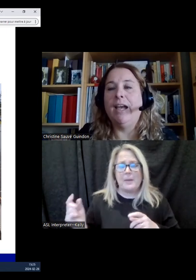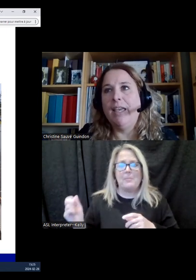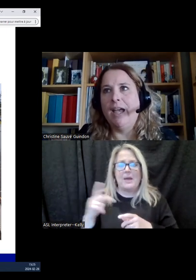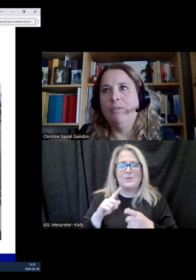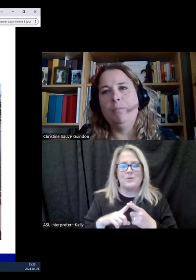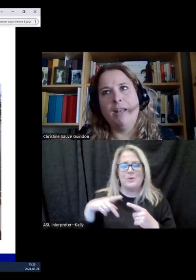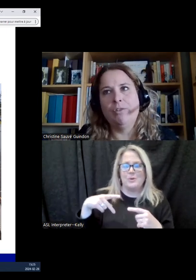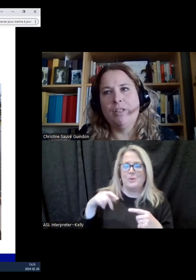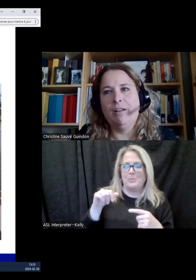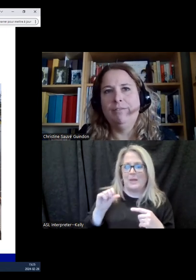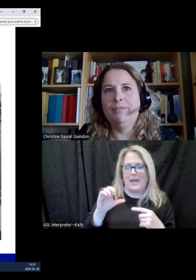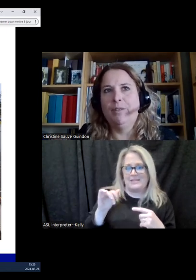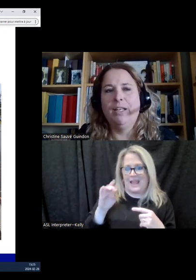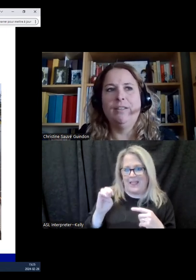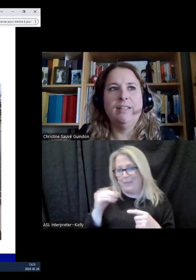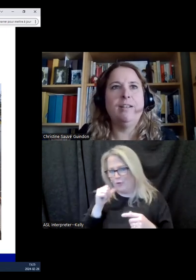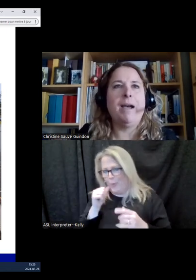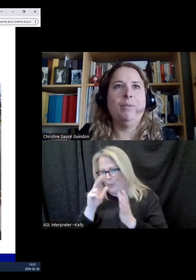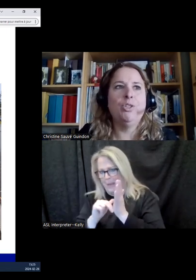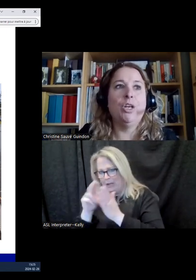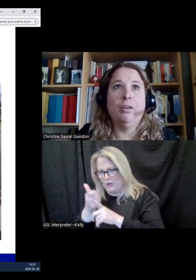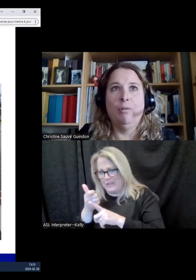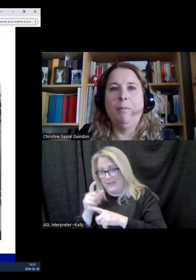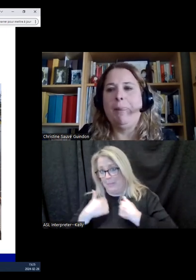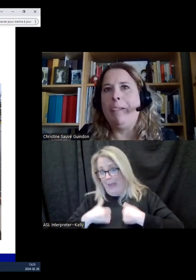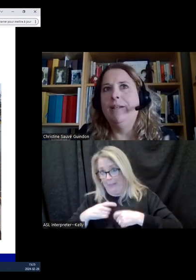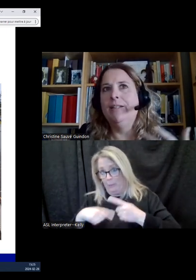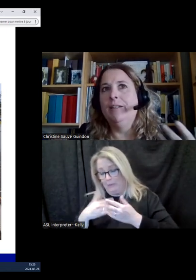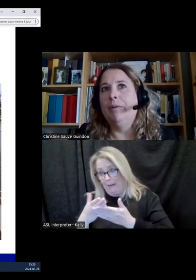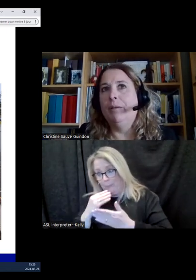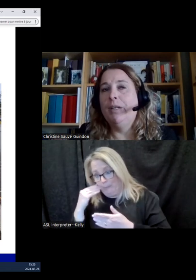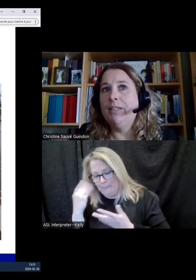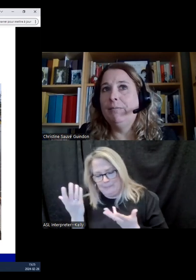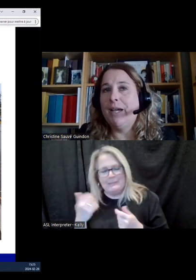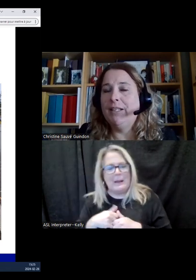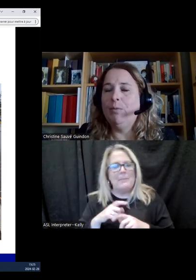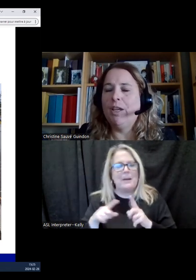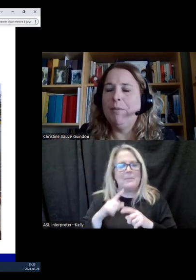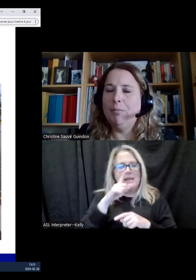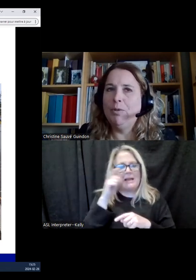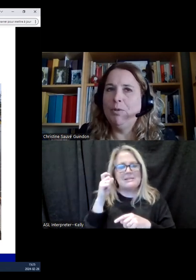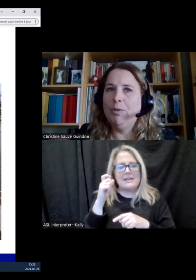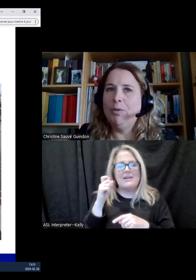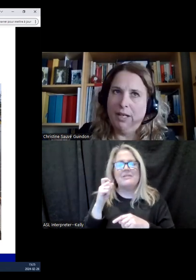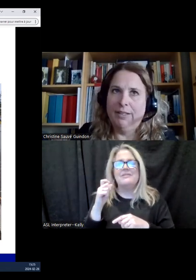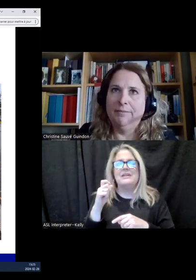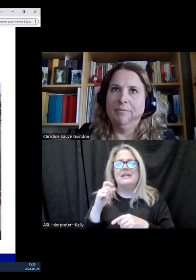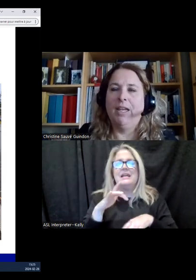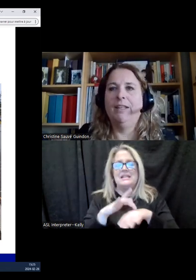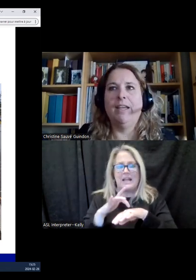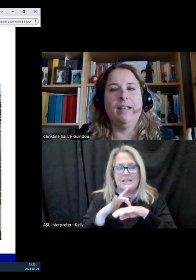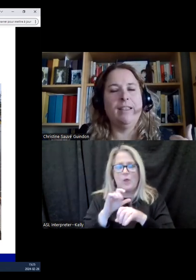and Ariane, who painted herself, right, and needed a bath when she got home. But because of tactile working memory scale